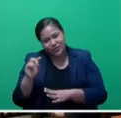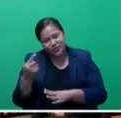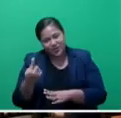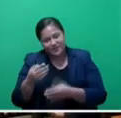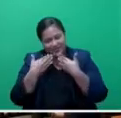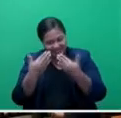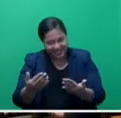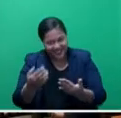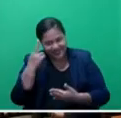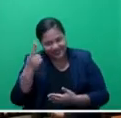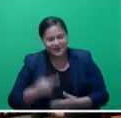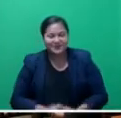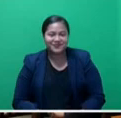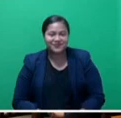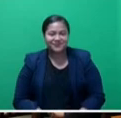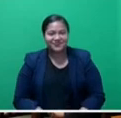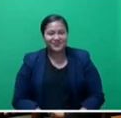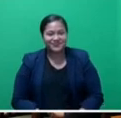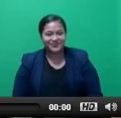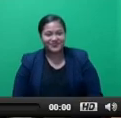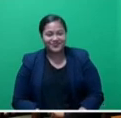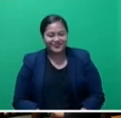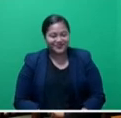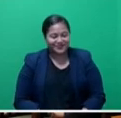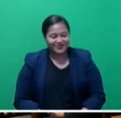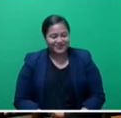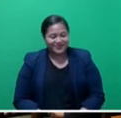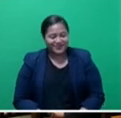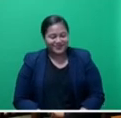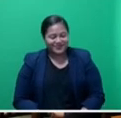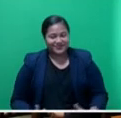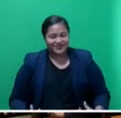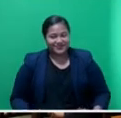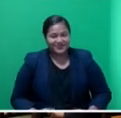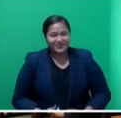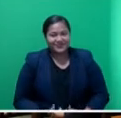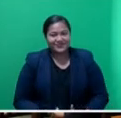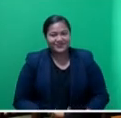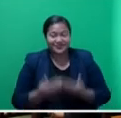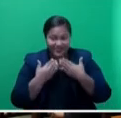Thank you, sir. I thank the